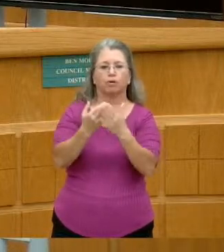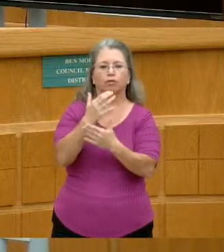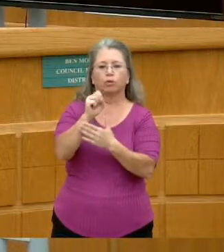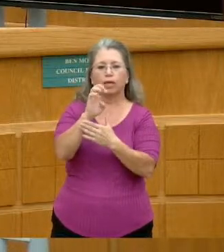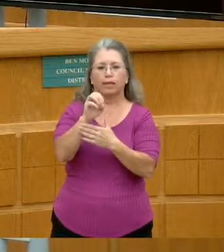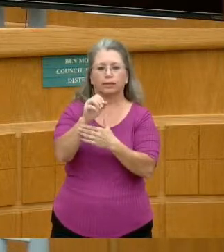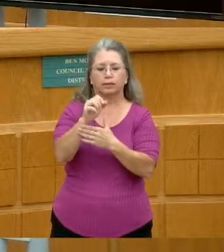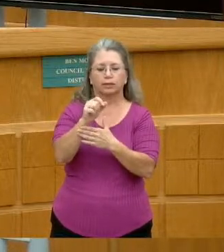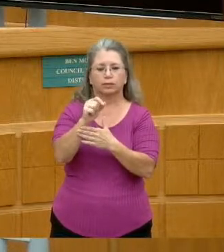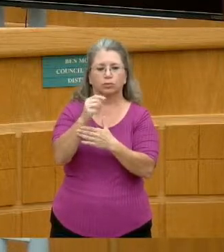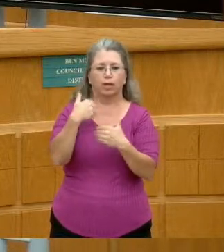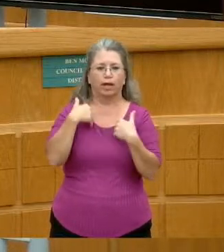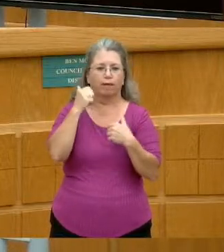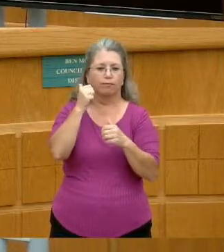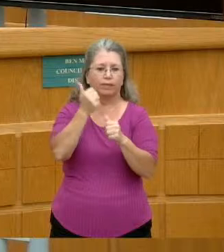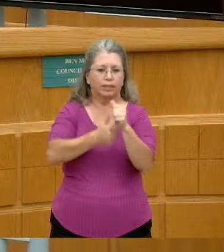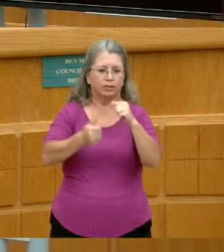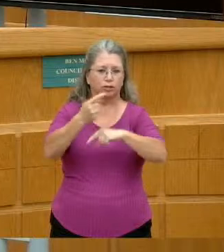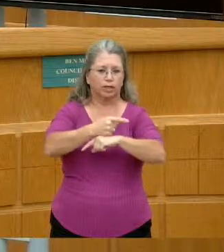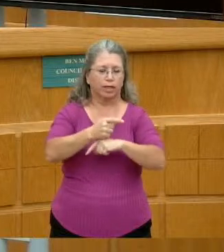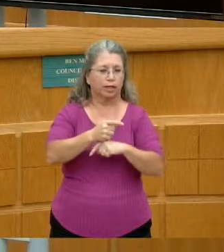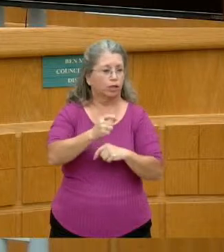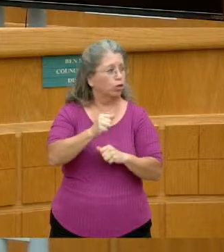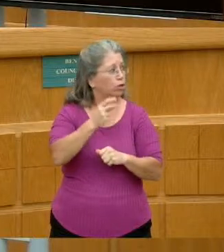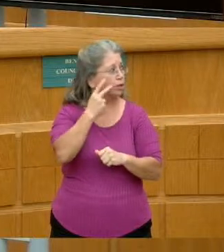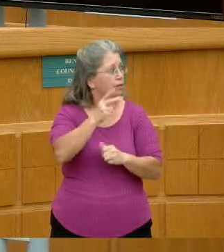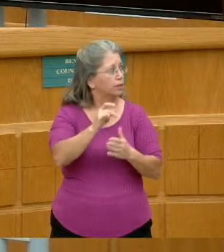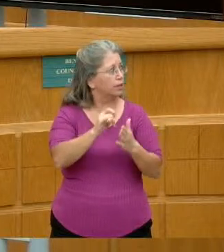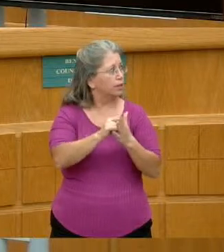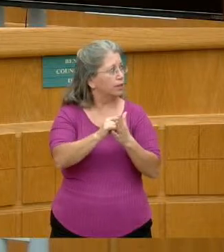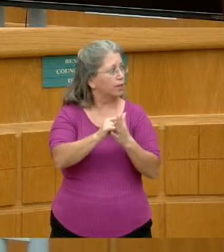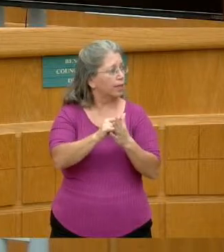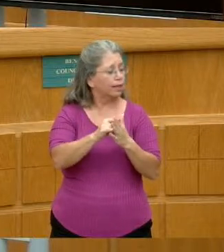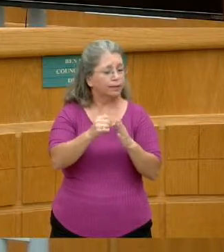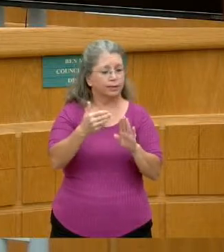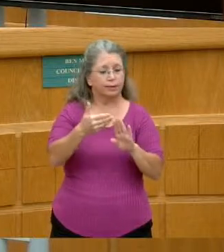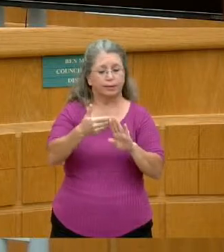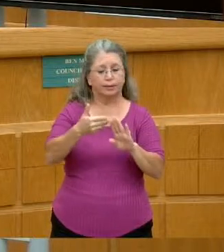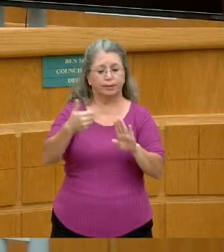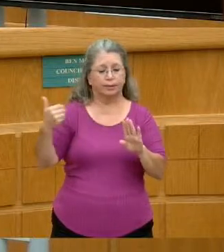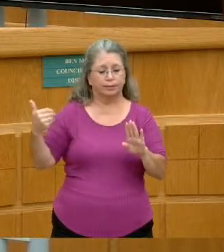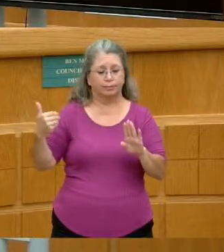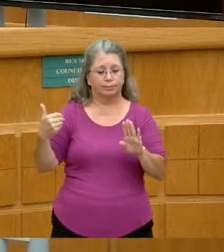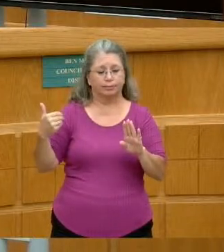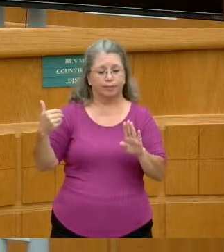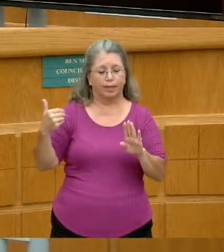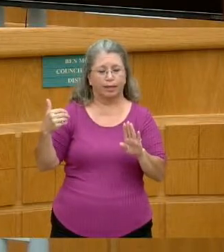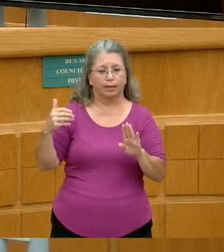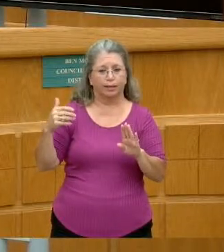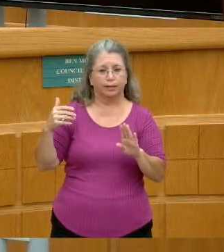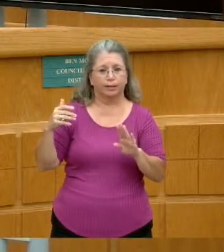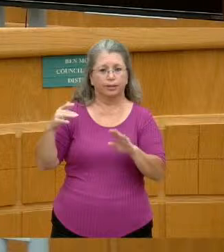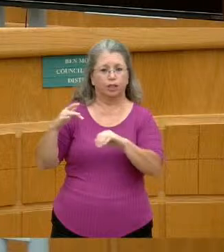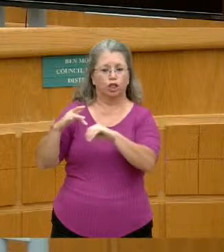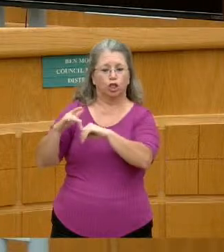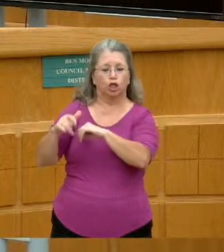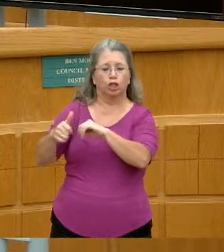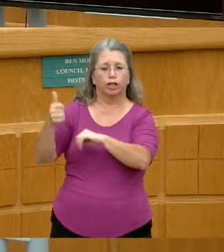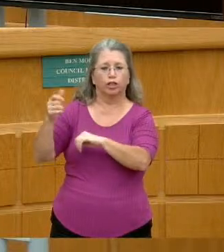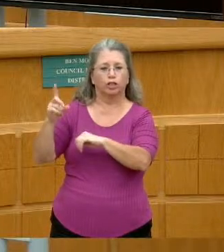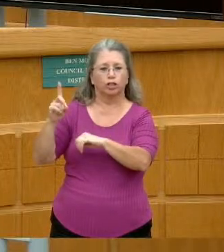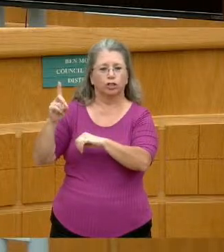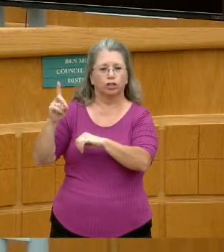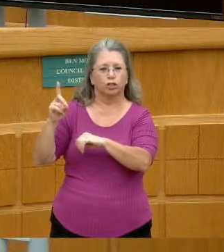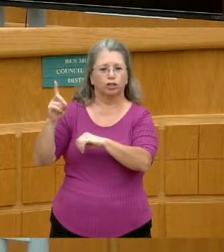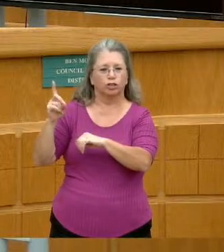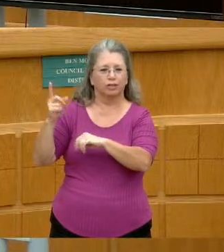we're hitting heights that are so high that back in some of the earlier dates, most of the earlier dates, you can barely even